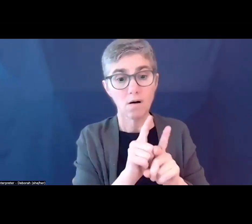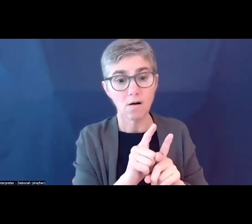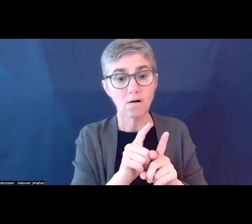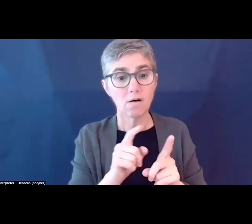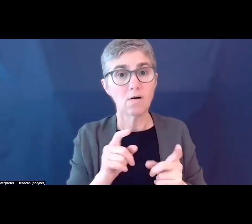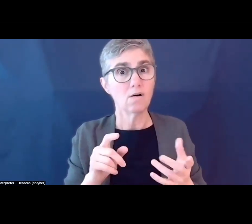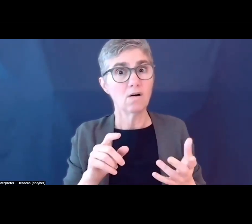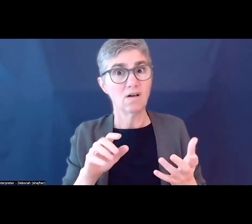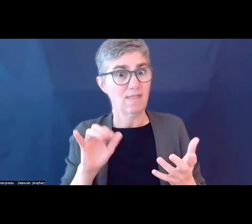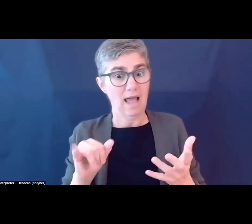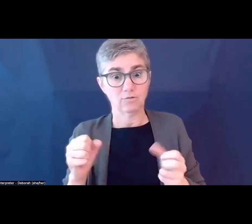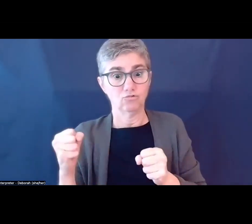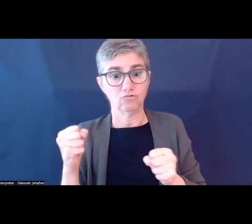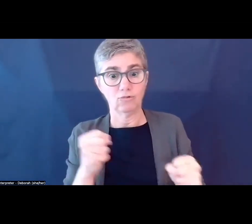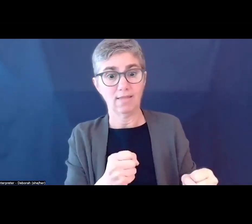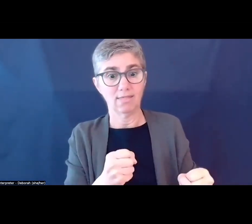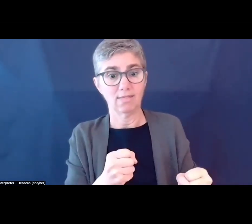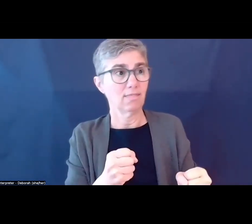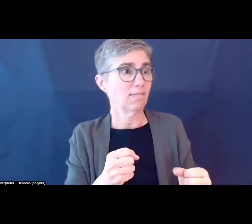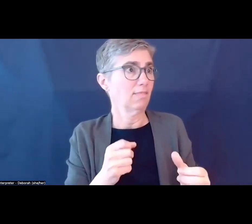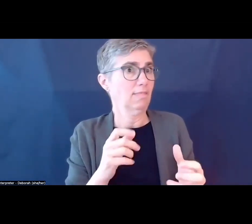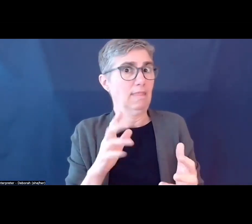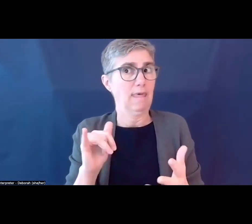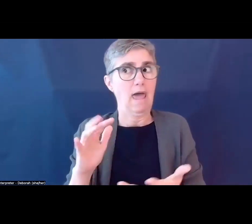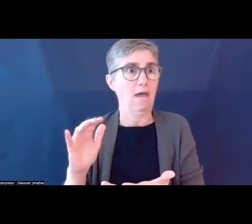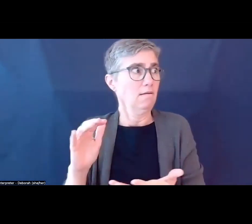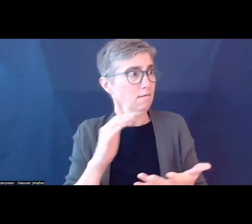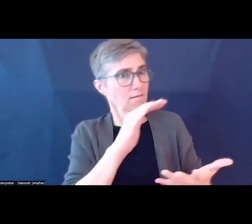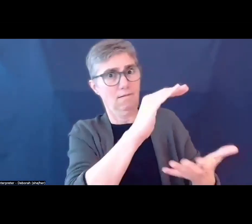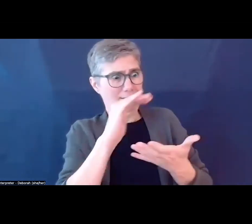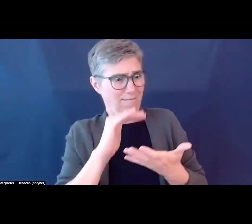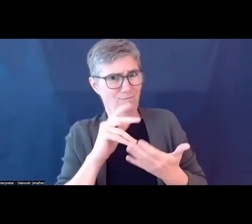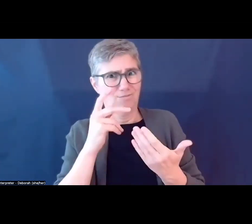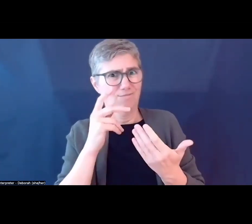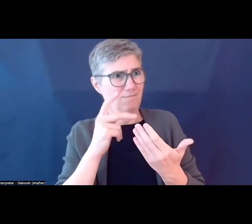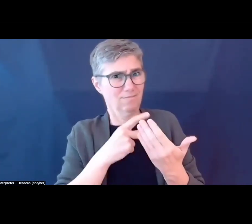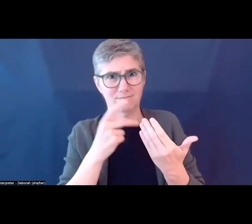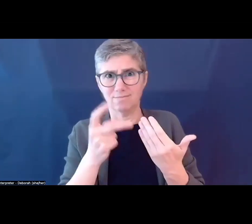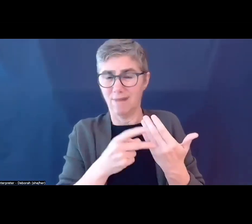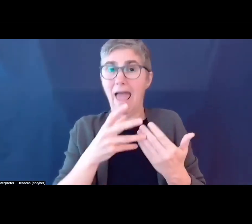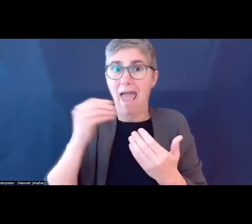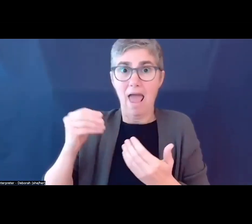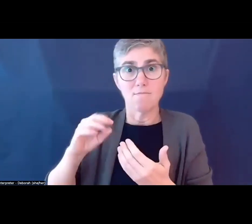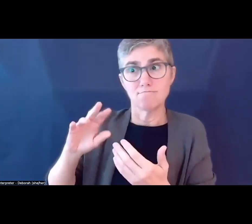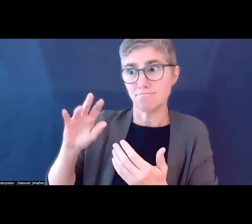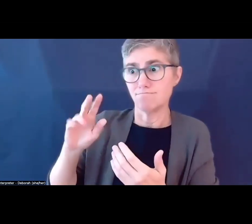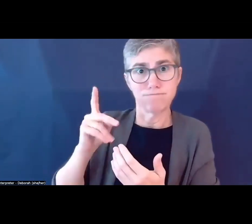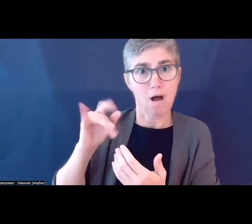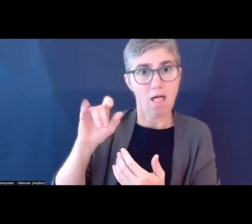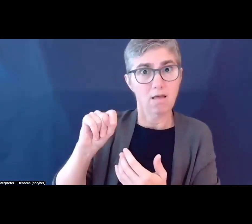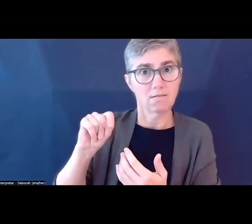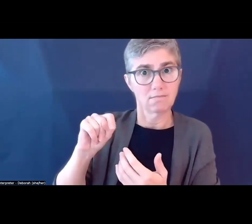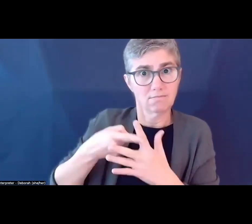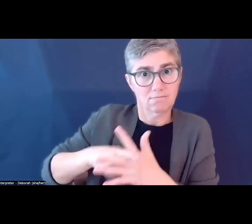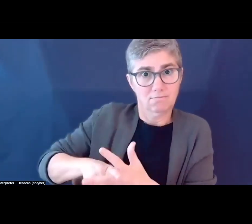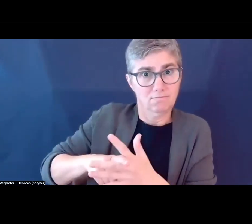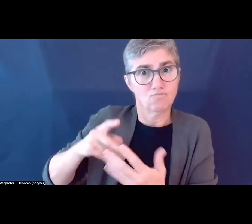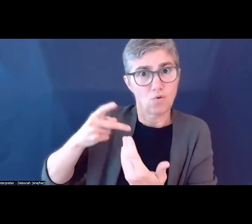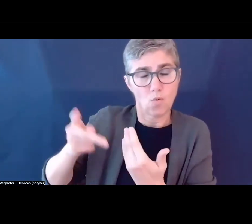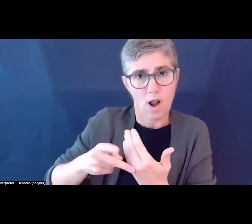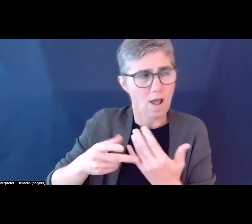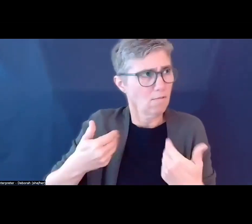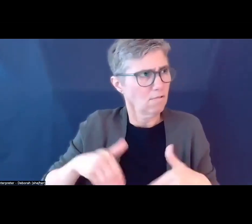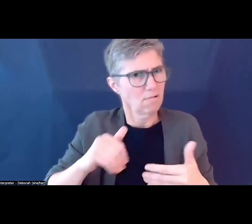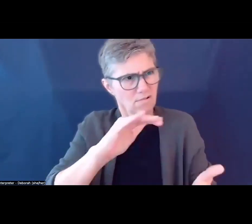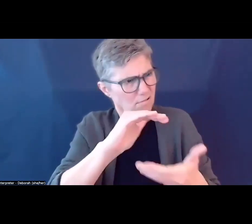that they gave us as well with the pilot program was the de-escalation skills that they